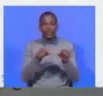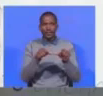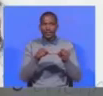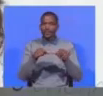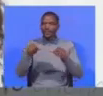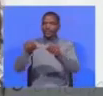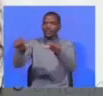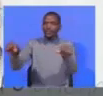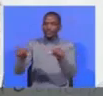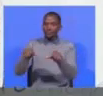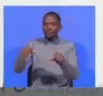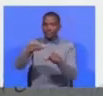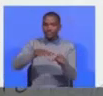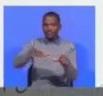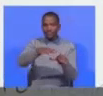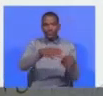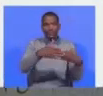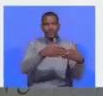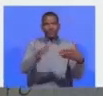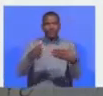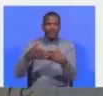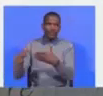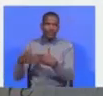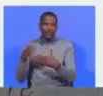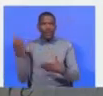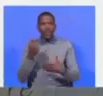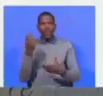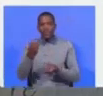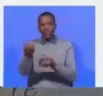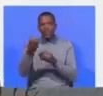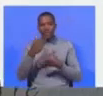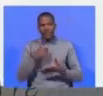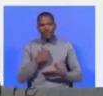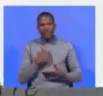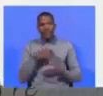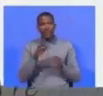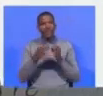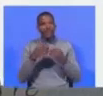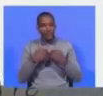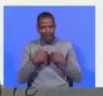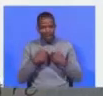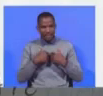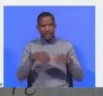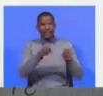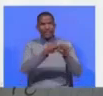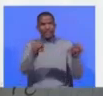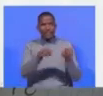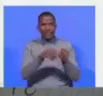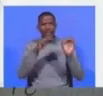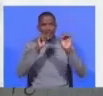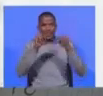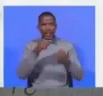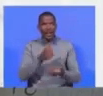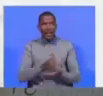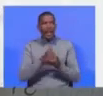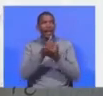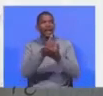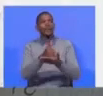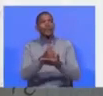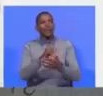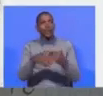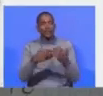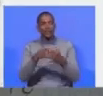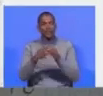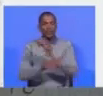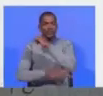bone banne ba metlhabeng gore ba nne ba nkitsise ka nako tsotlhe ga go na le tsone di-open space gore ke kgone go thusa re kgone go thusa ka magodu